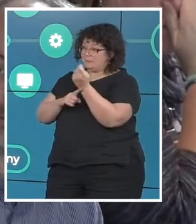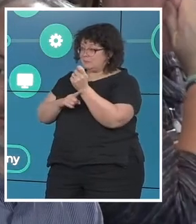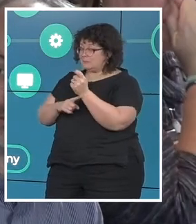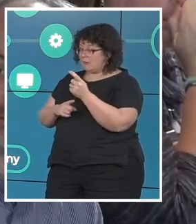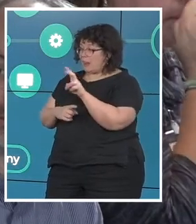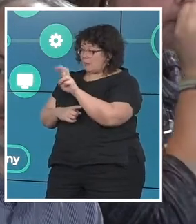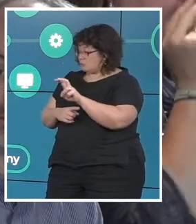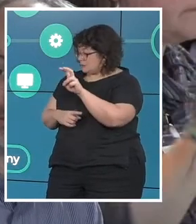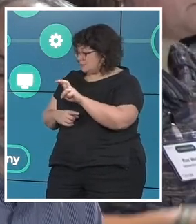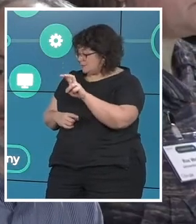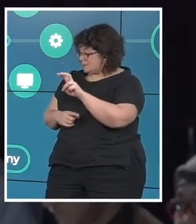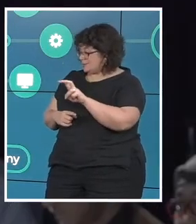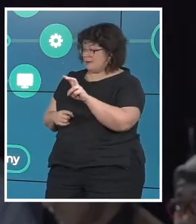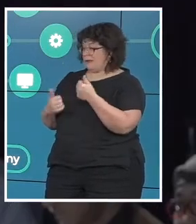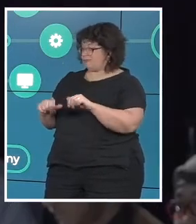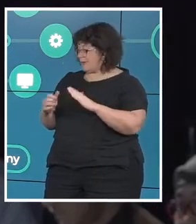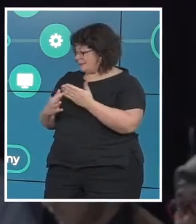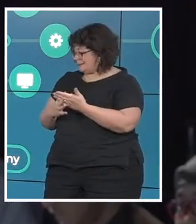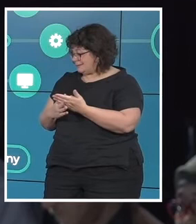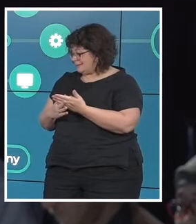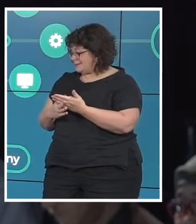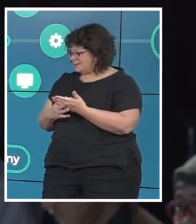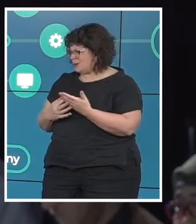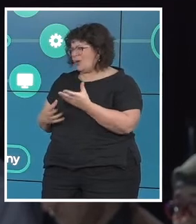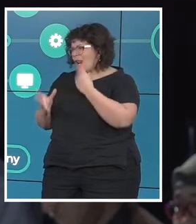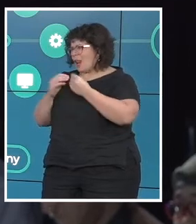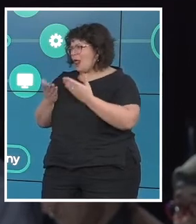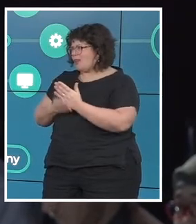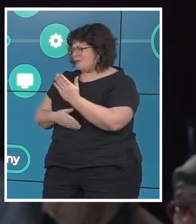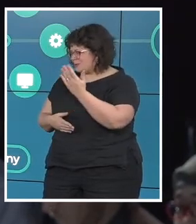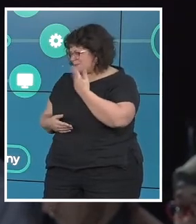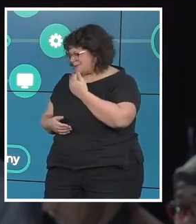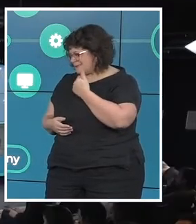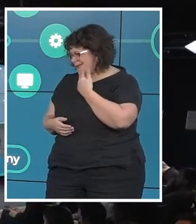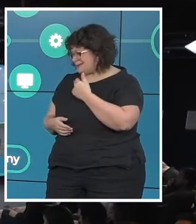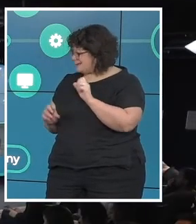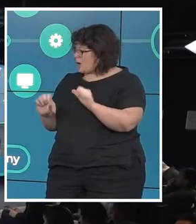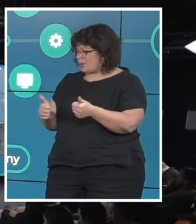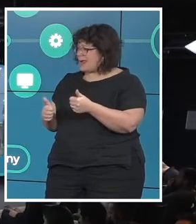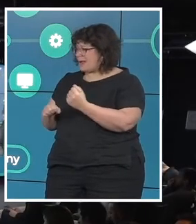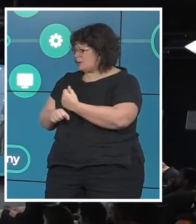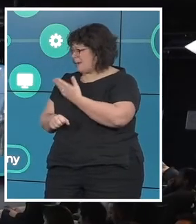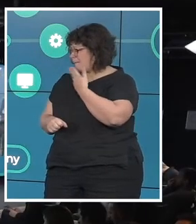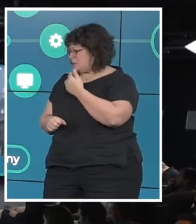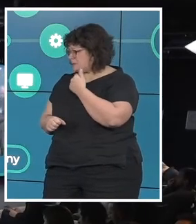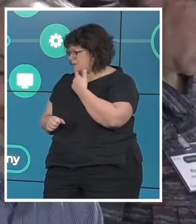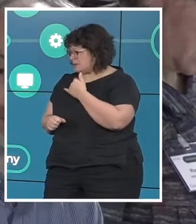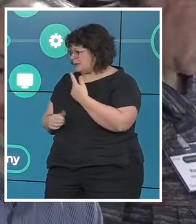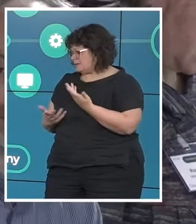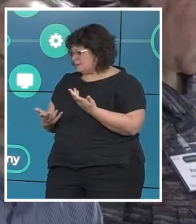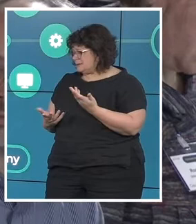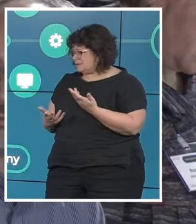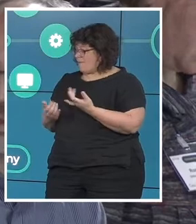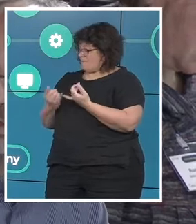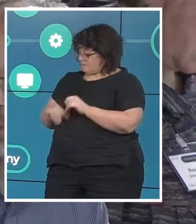Failing is a really good way of learning, as long as you learn from the failures. But I think that's the whole thing with any organisation at scale. It has to be